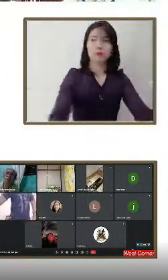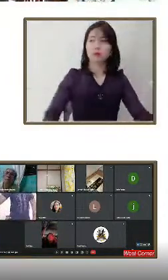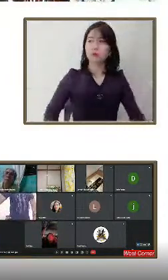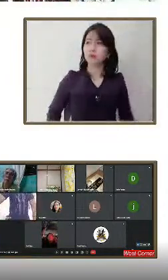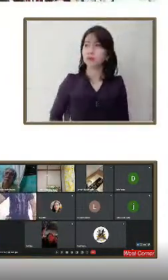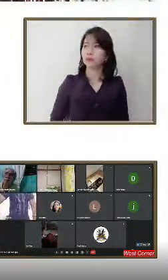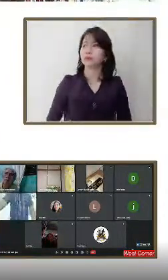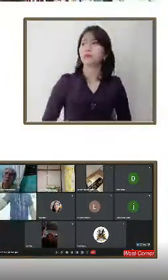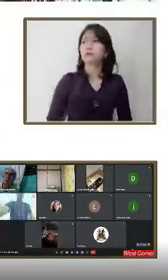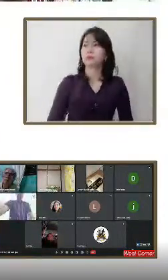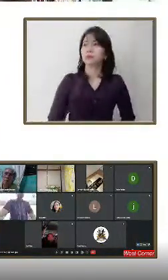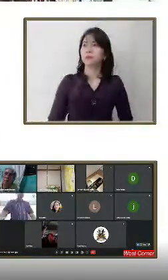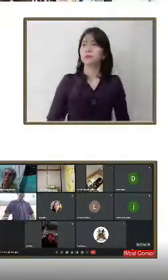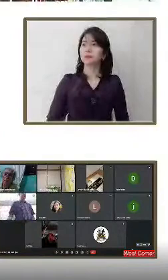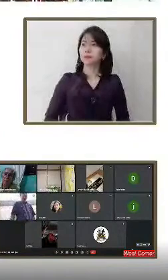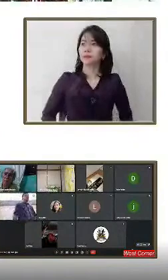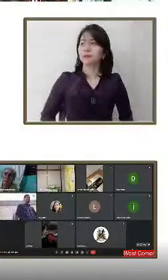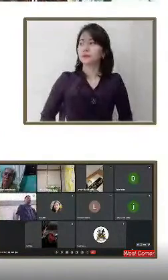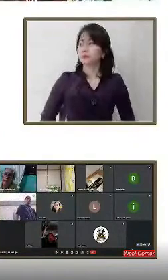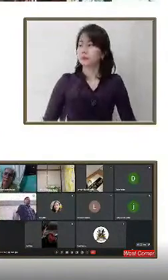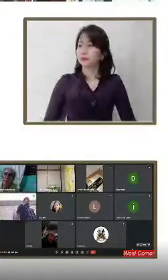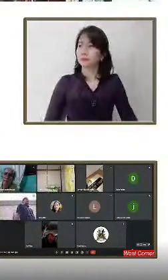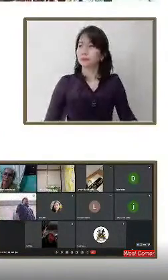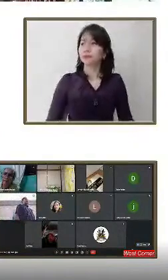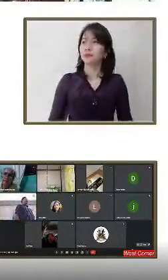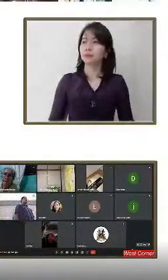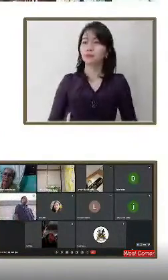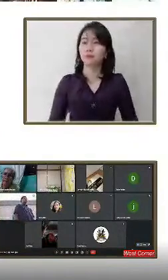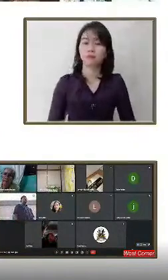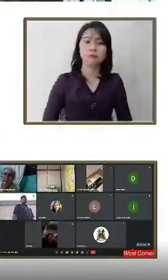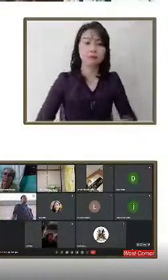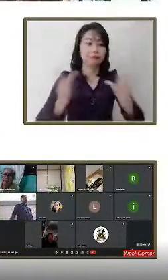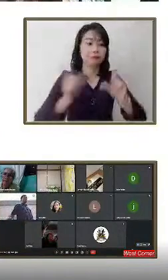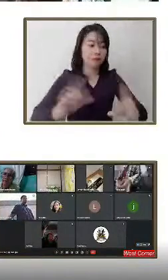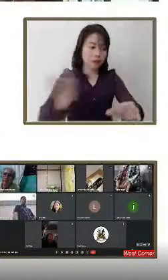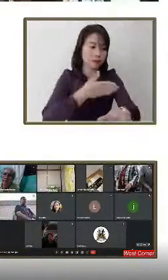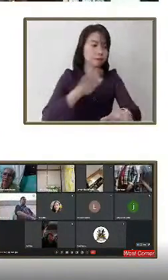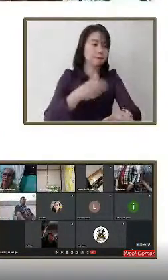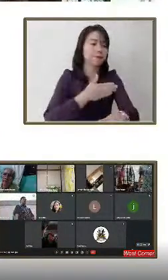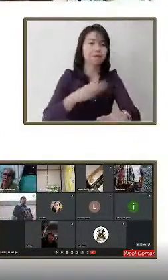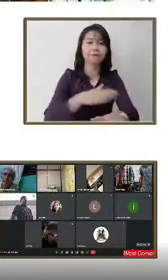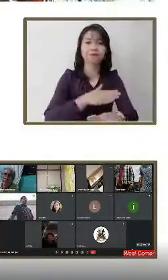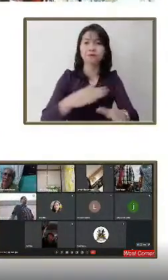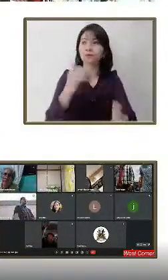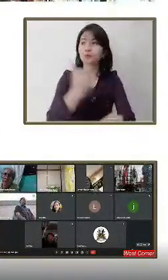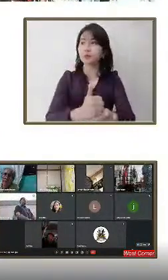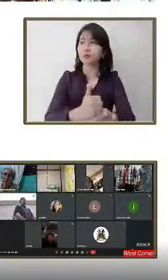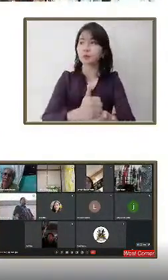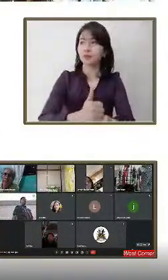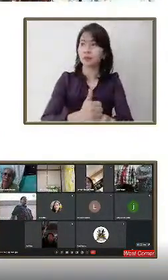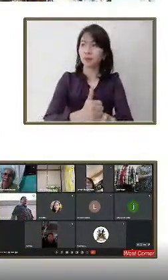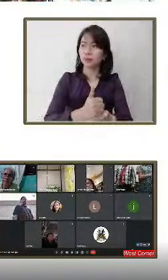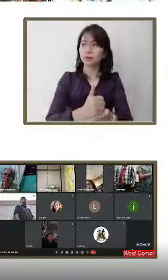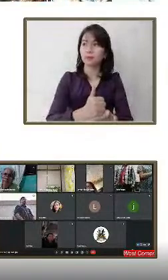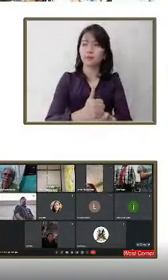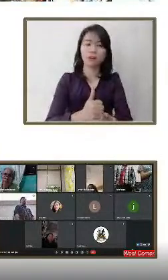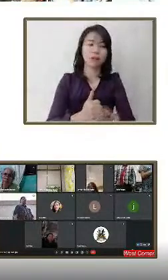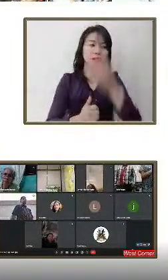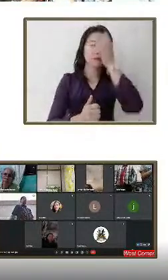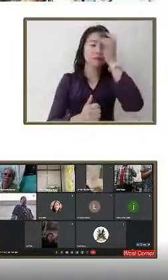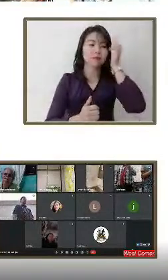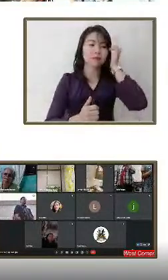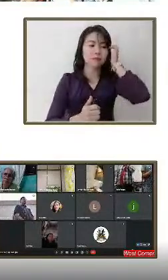number 35 of your song book, please. Let's sing the song, Christ Arose. Let's sing it as loud as we can.